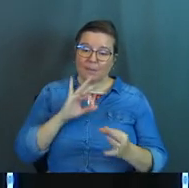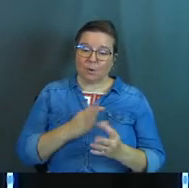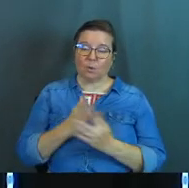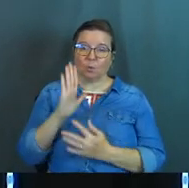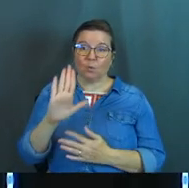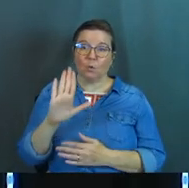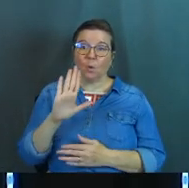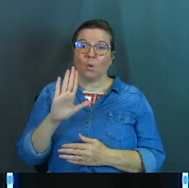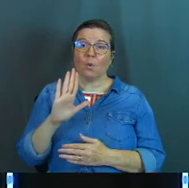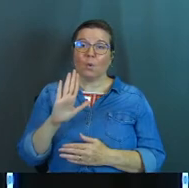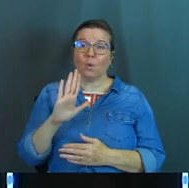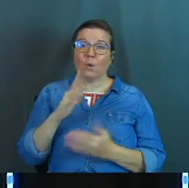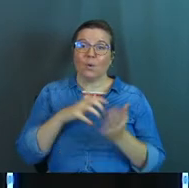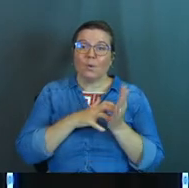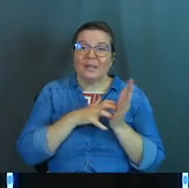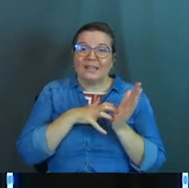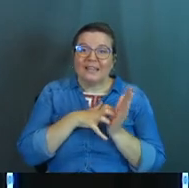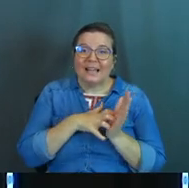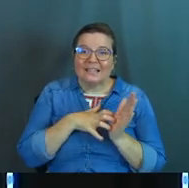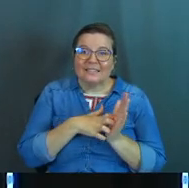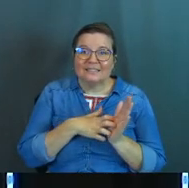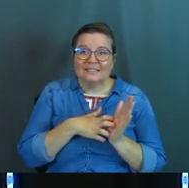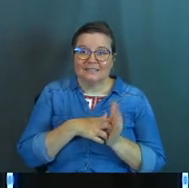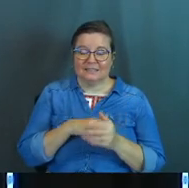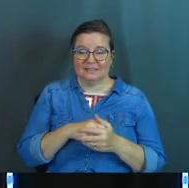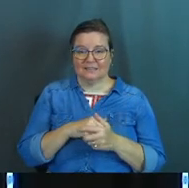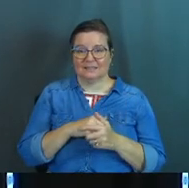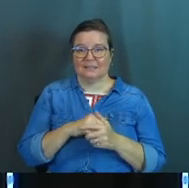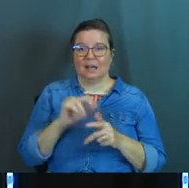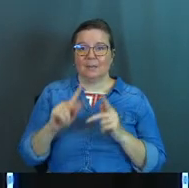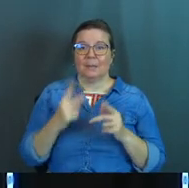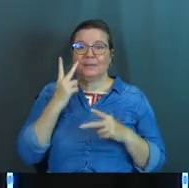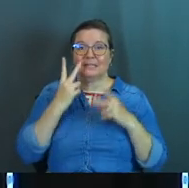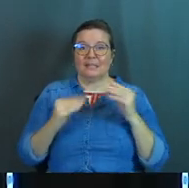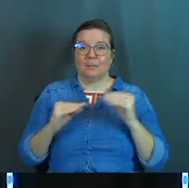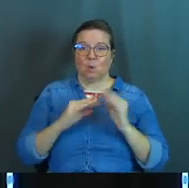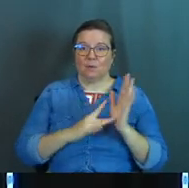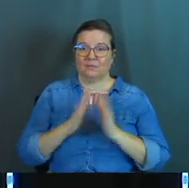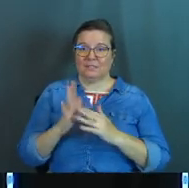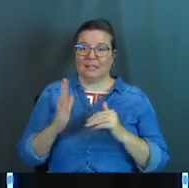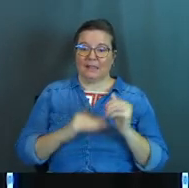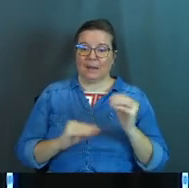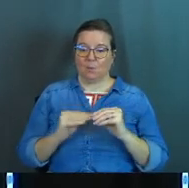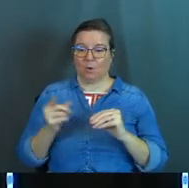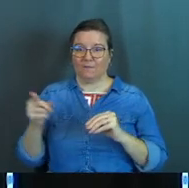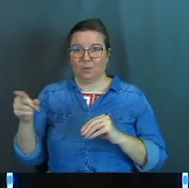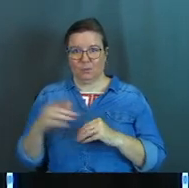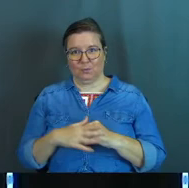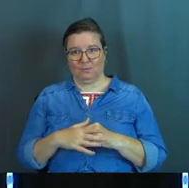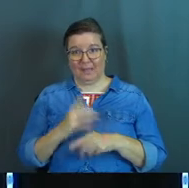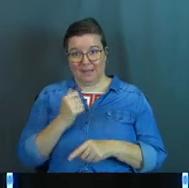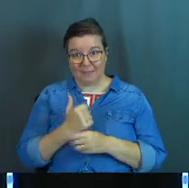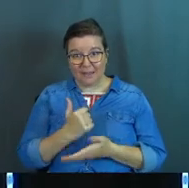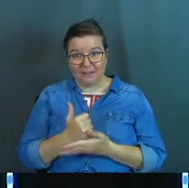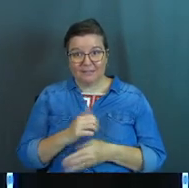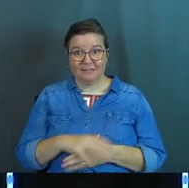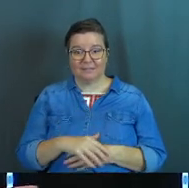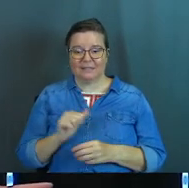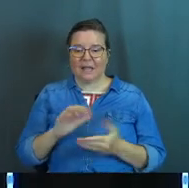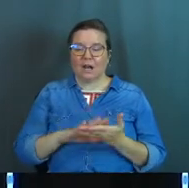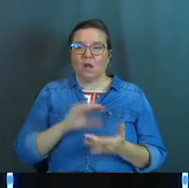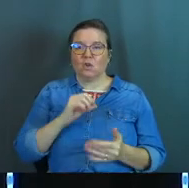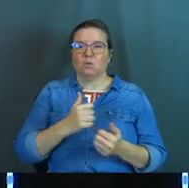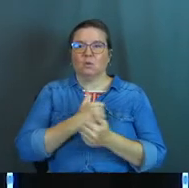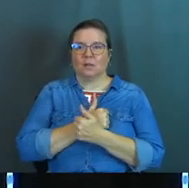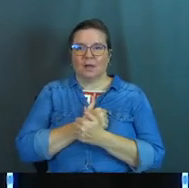perfect in your weakness. People see more of Jesus than more of you. Amen? Could I learn